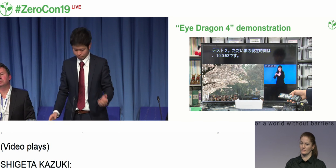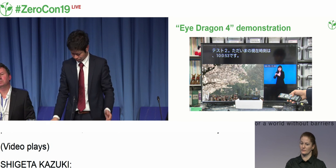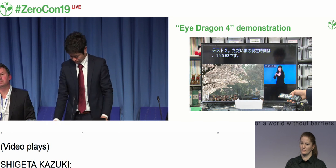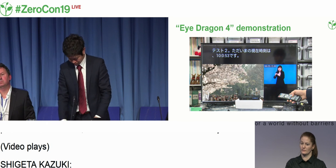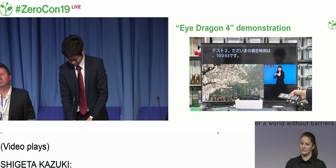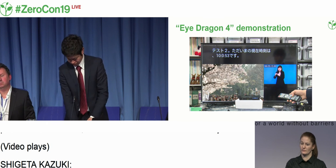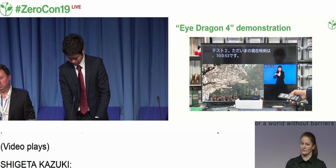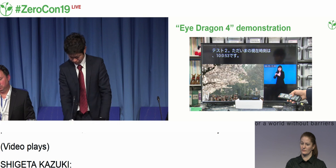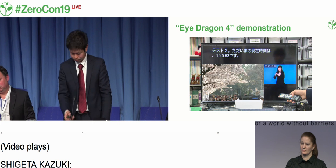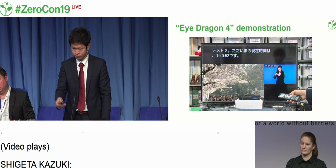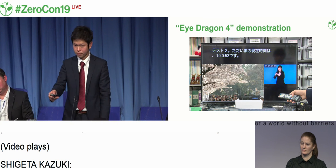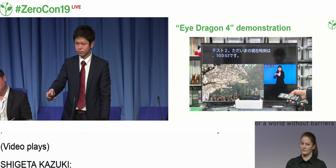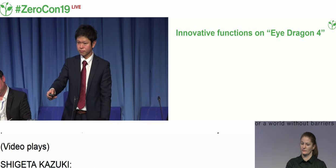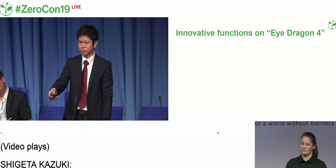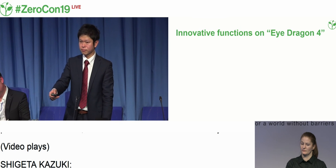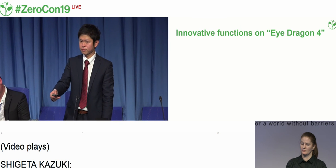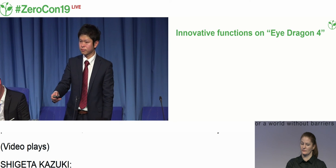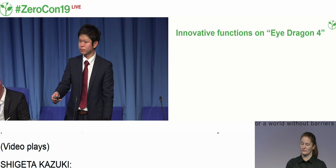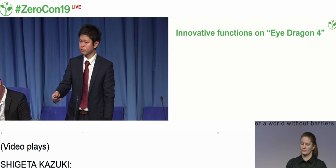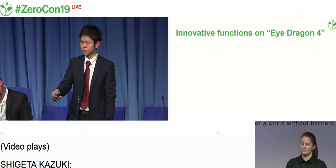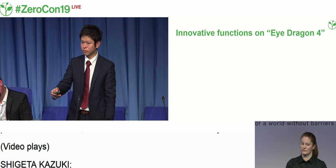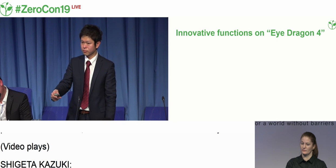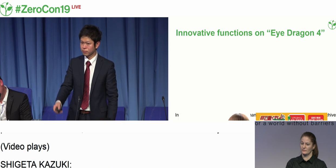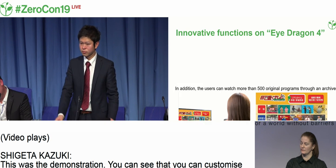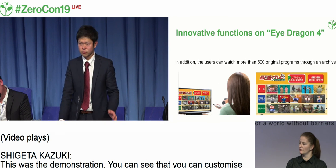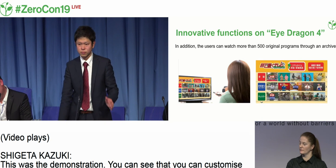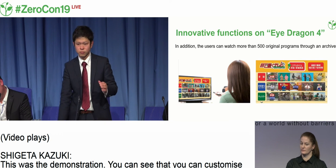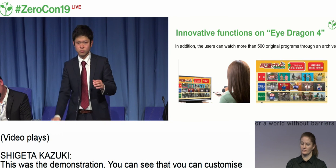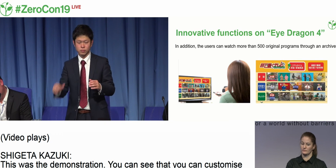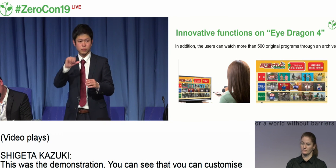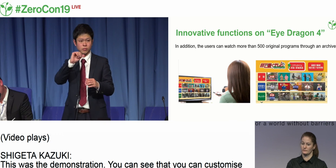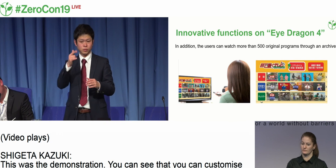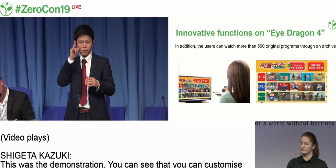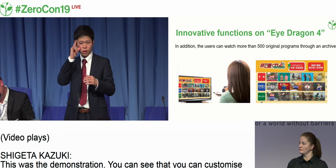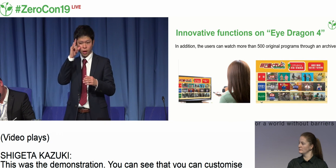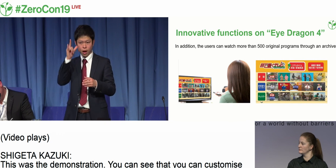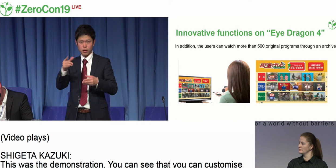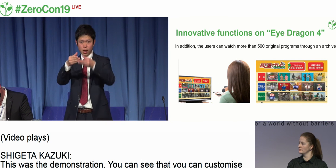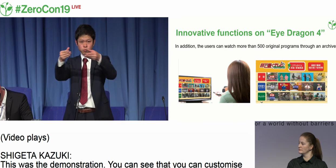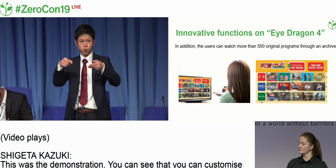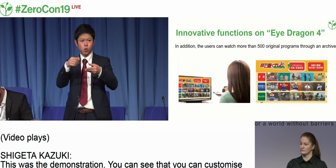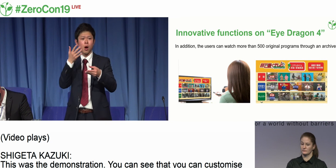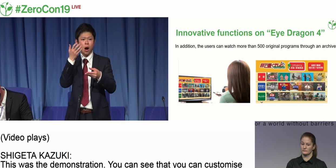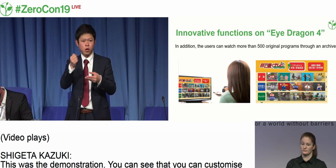captioning or the sign language video.